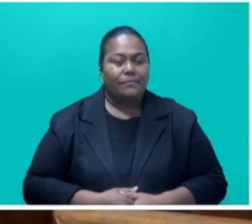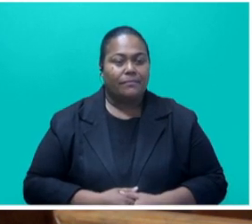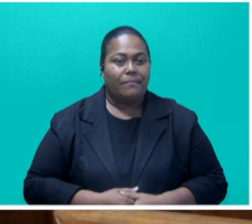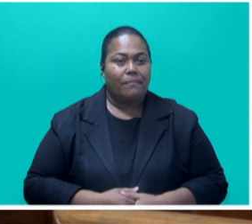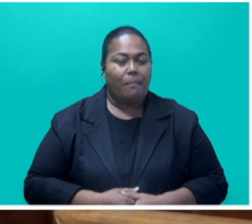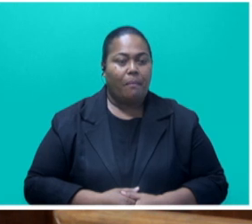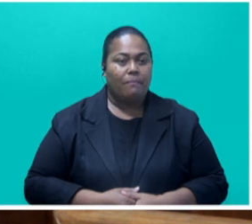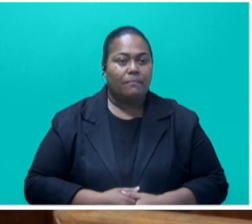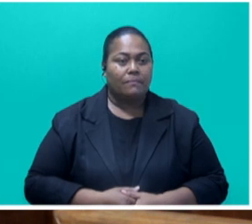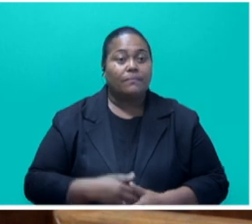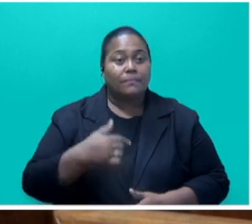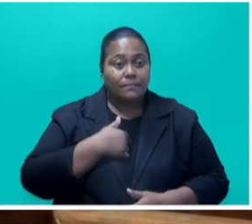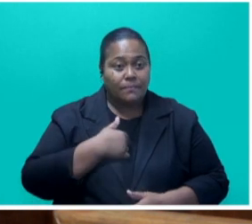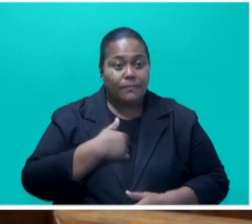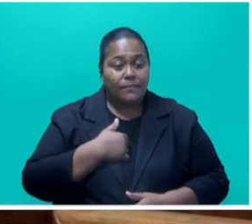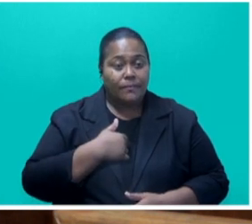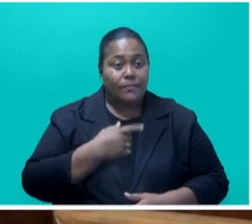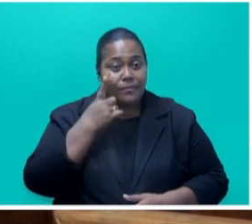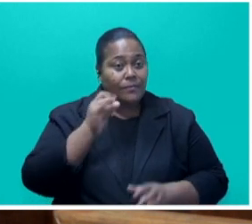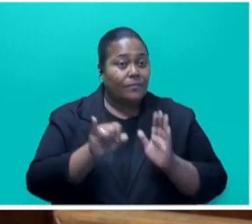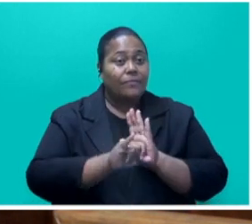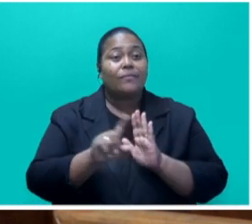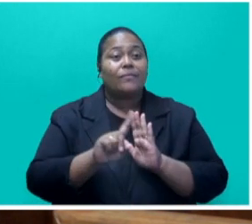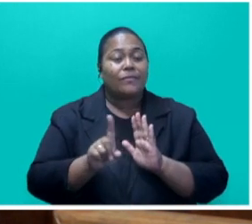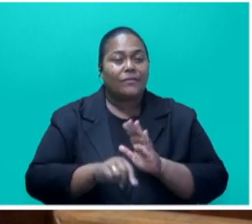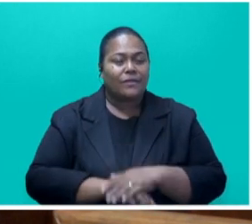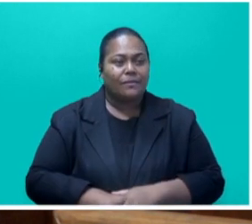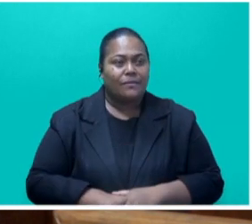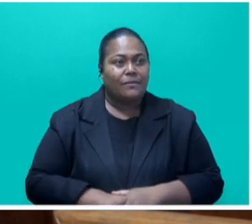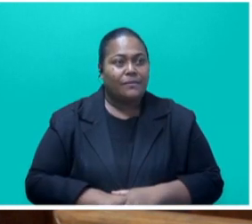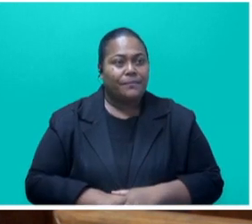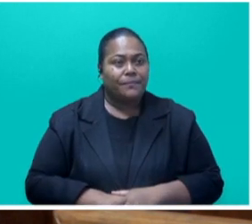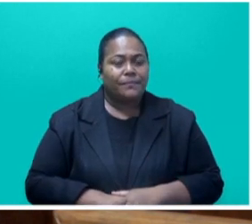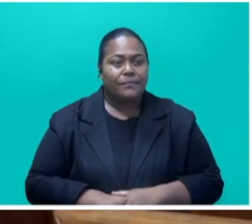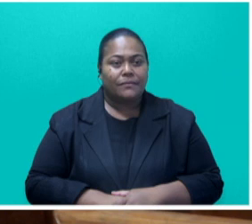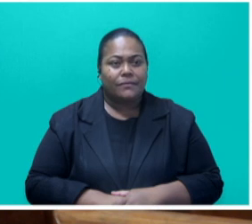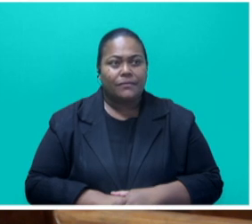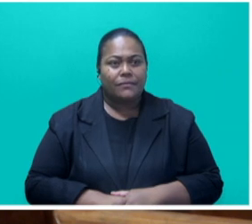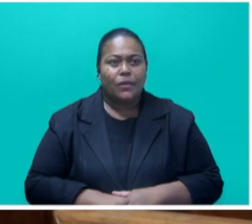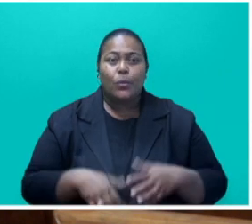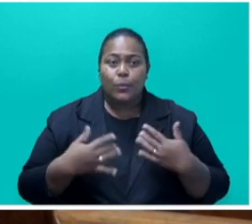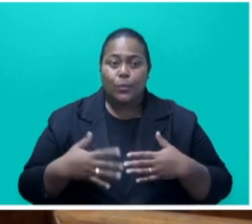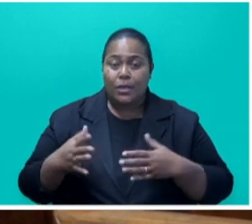I sort of rediscovered, if you like, is the word probably, is how successful the New